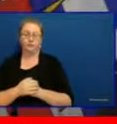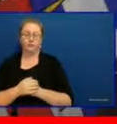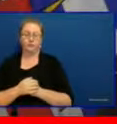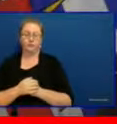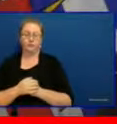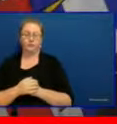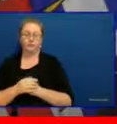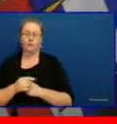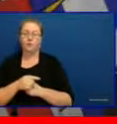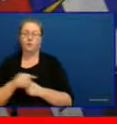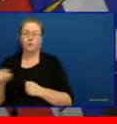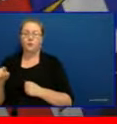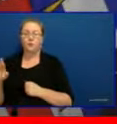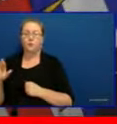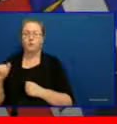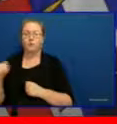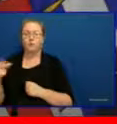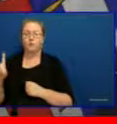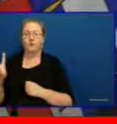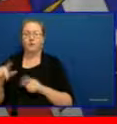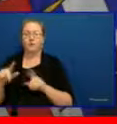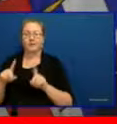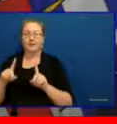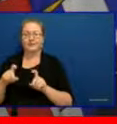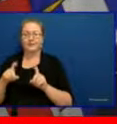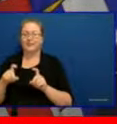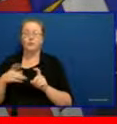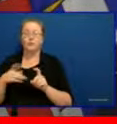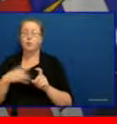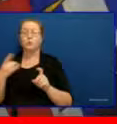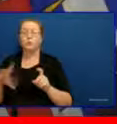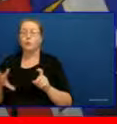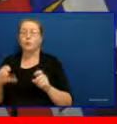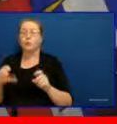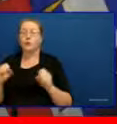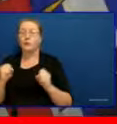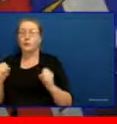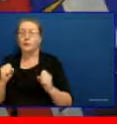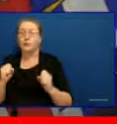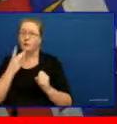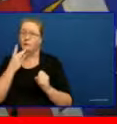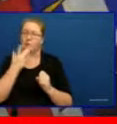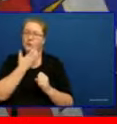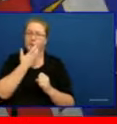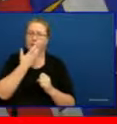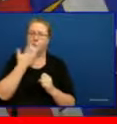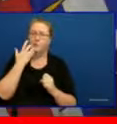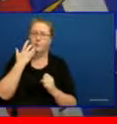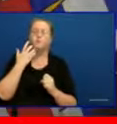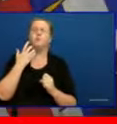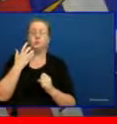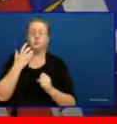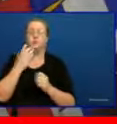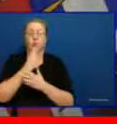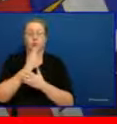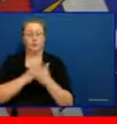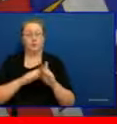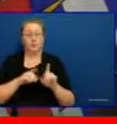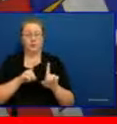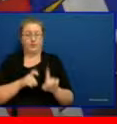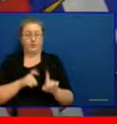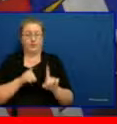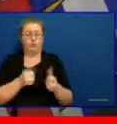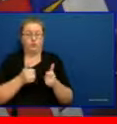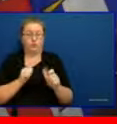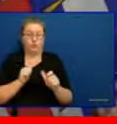they're not, they have to be in a certain temperature. They don't like the cold either. So we had some challenges using